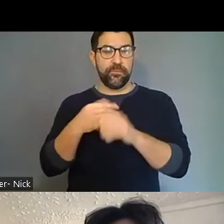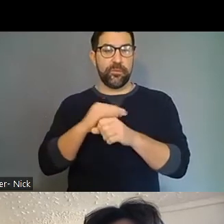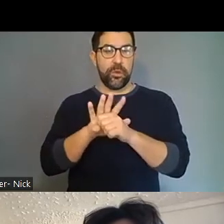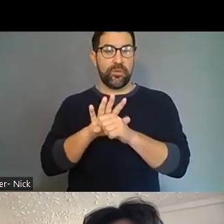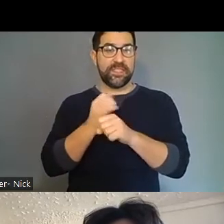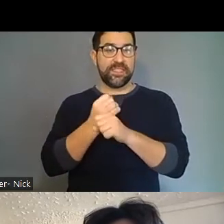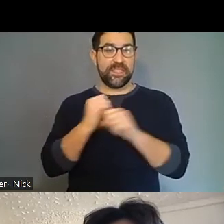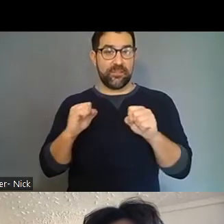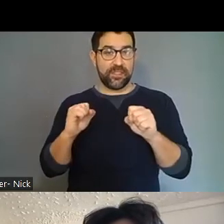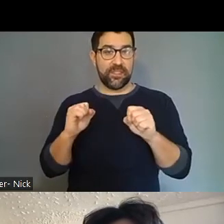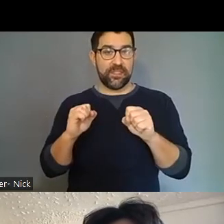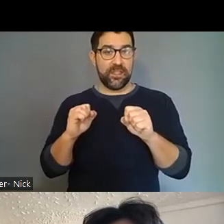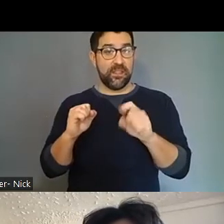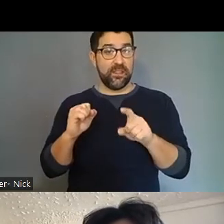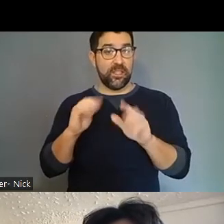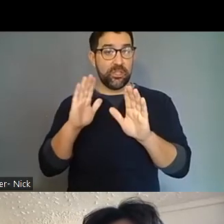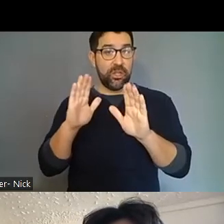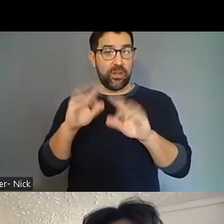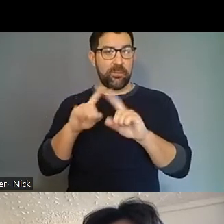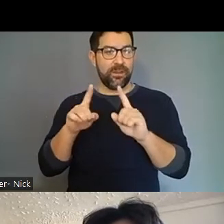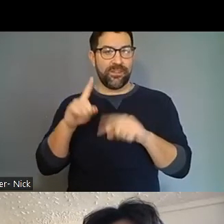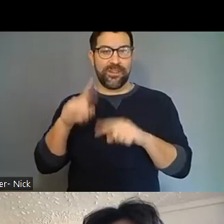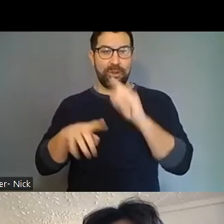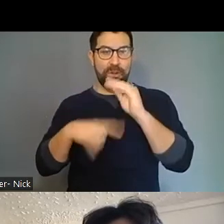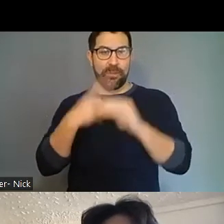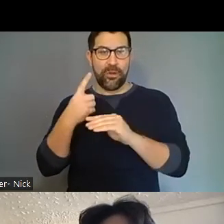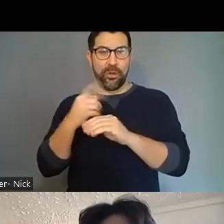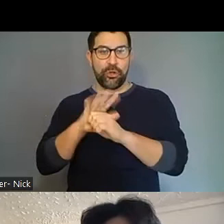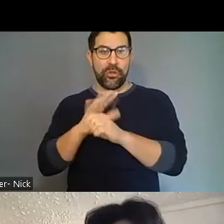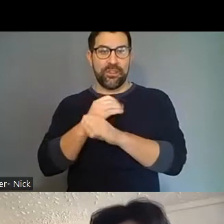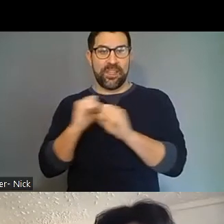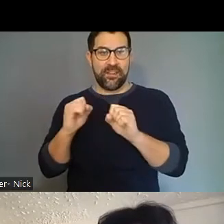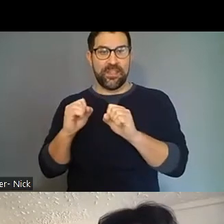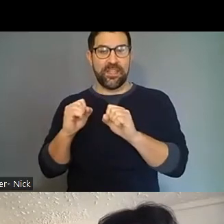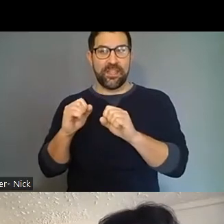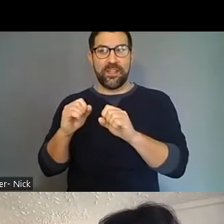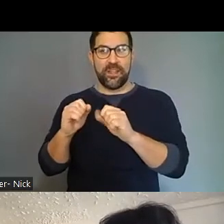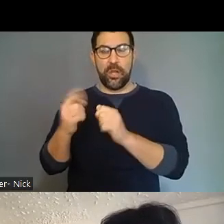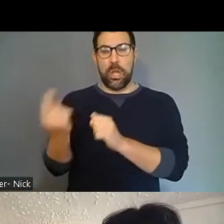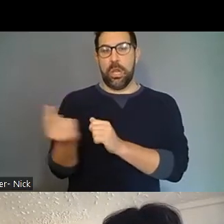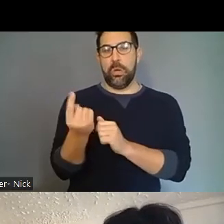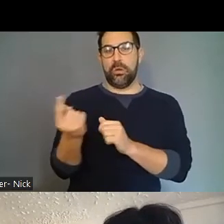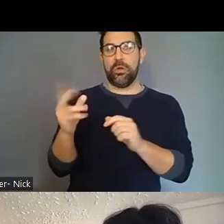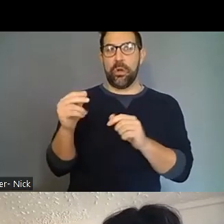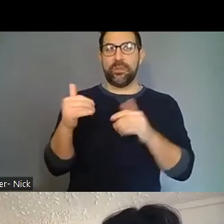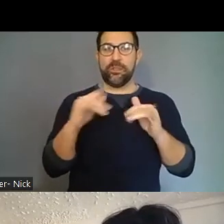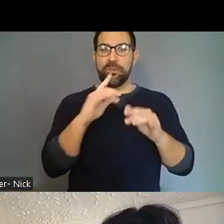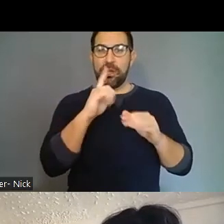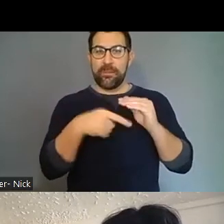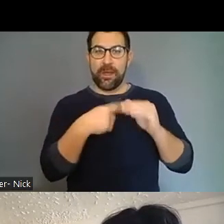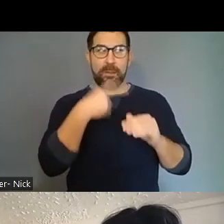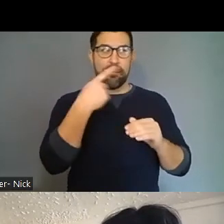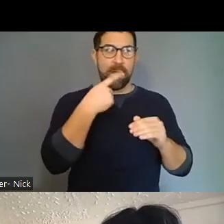safety, which is great, right? But you can't talk about COVID safety without talking about the public safety crisis that we're in, without talking about